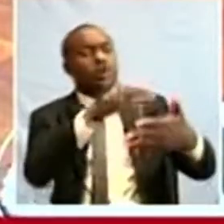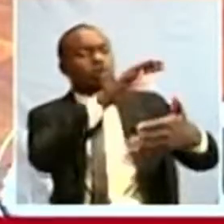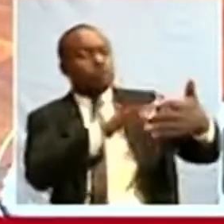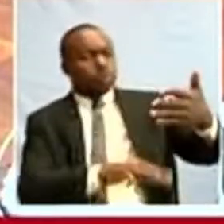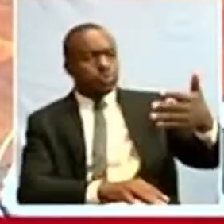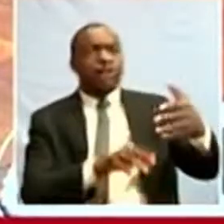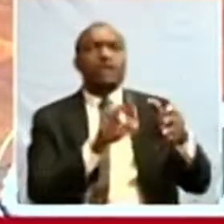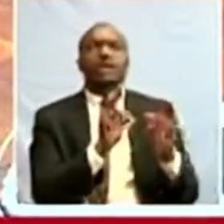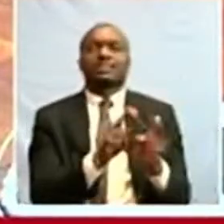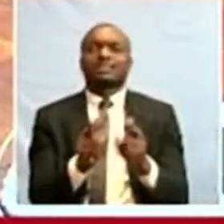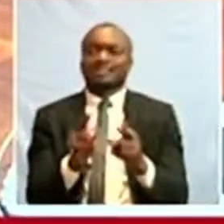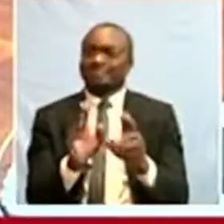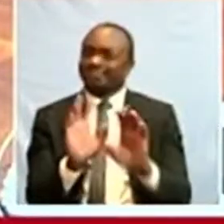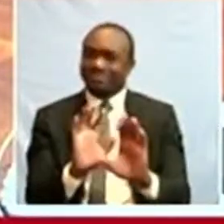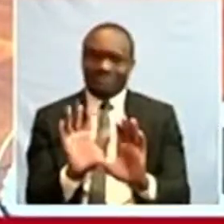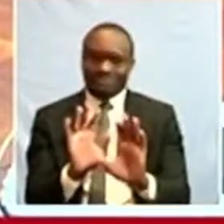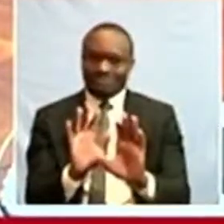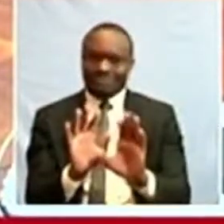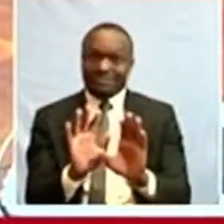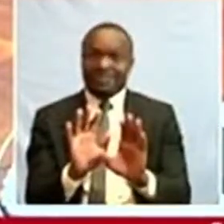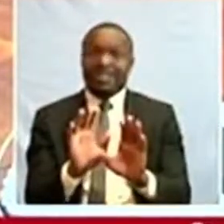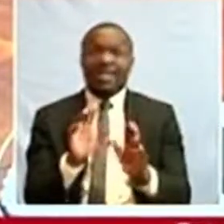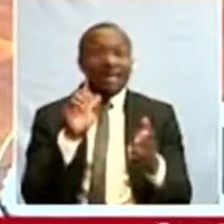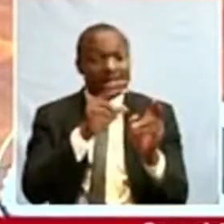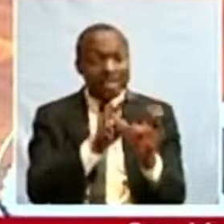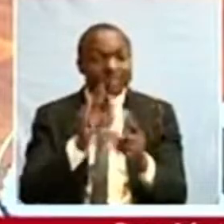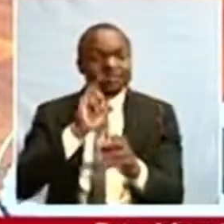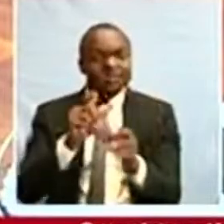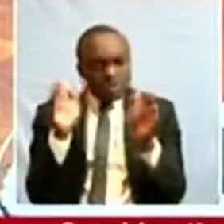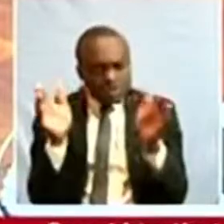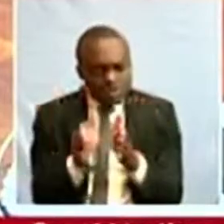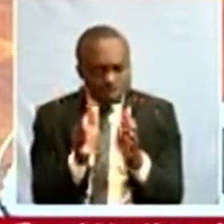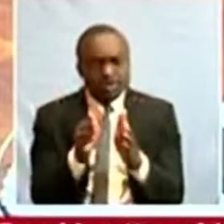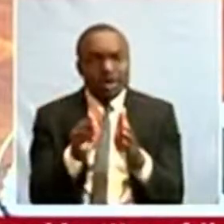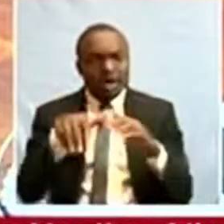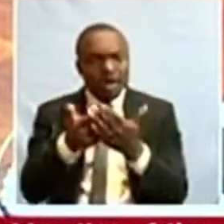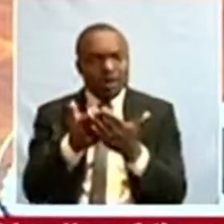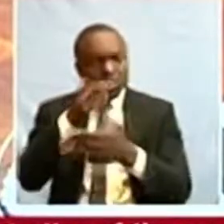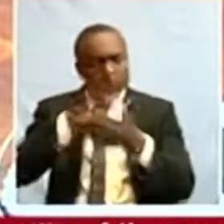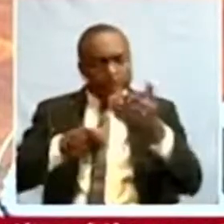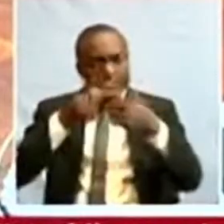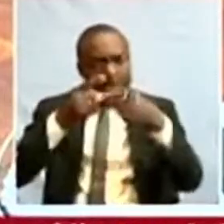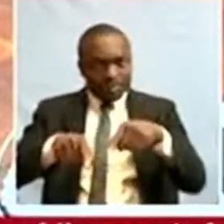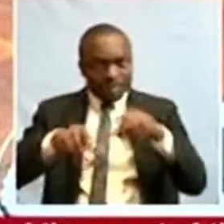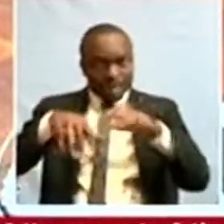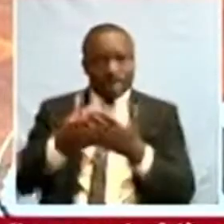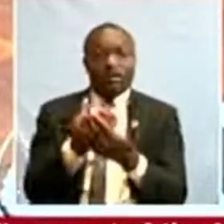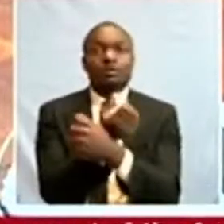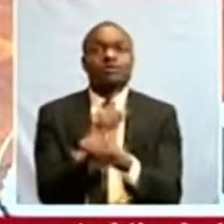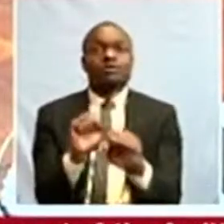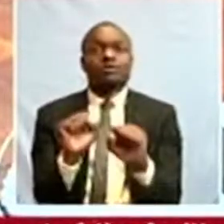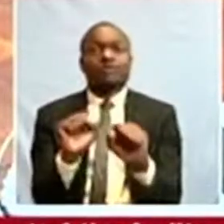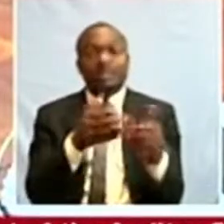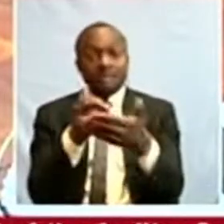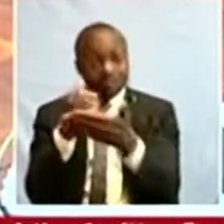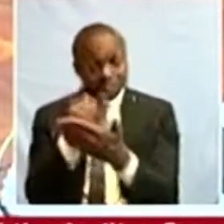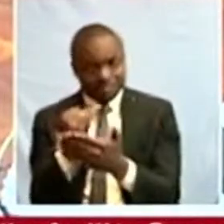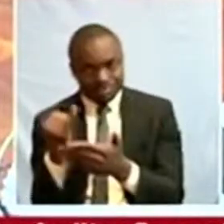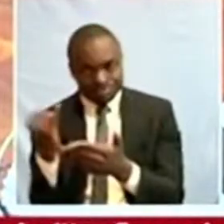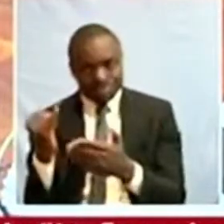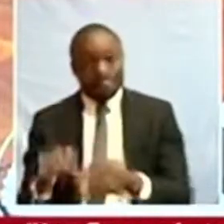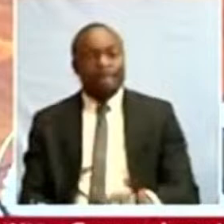should be summarized, and also cause of query, what transpired, and how you are mitigating the aforesaid issue.